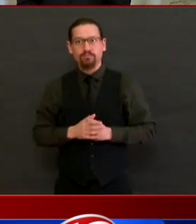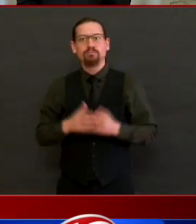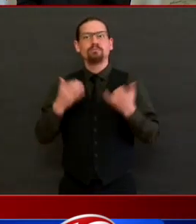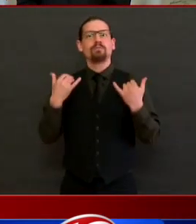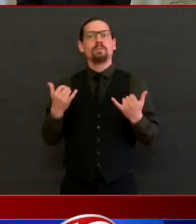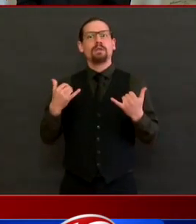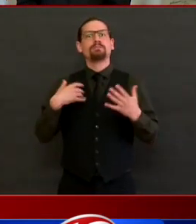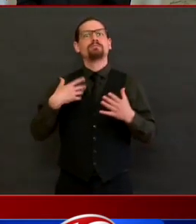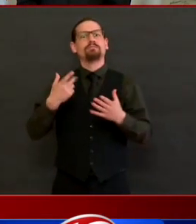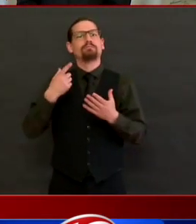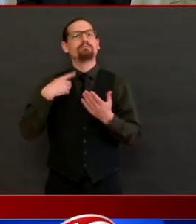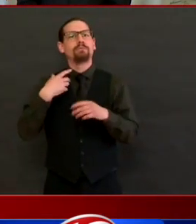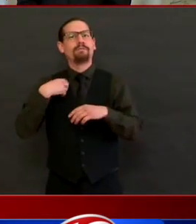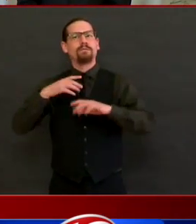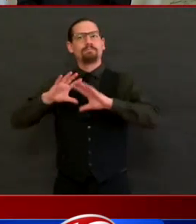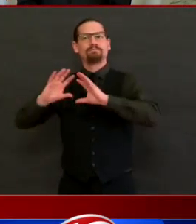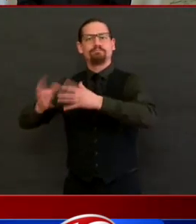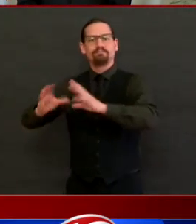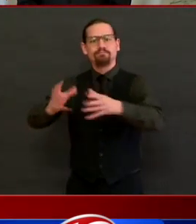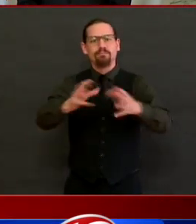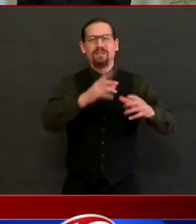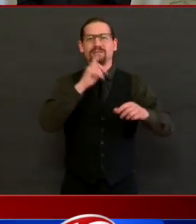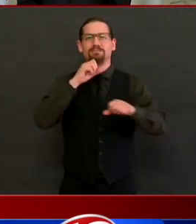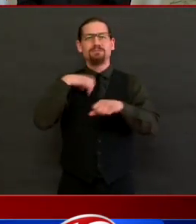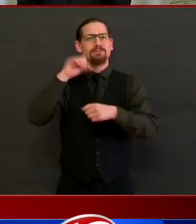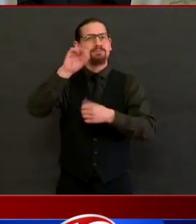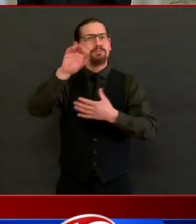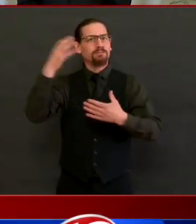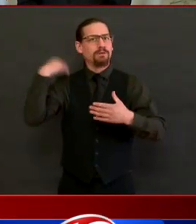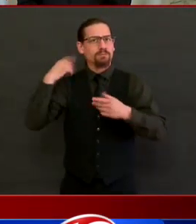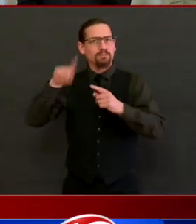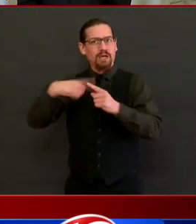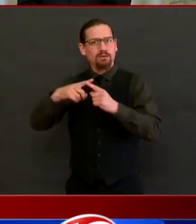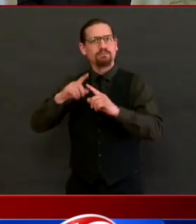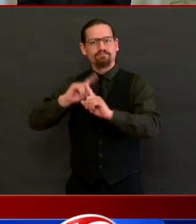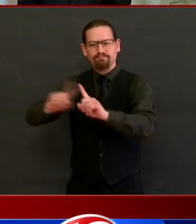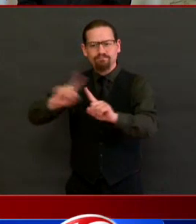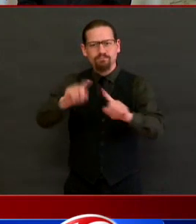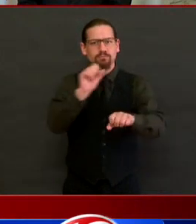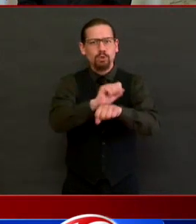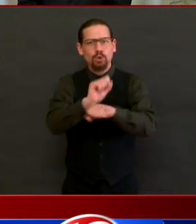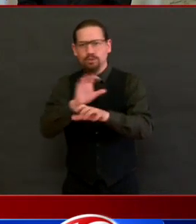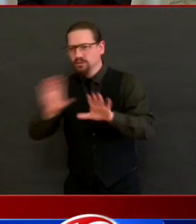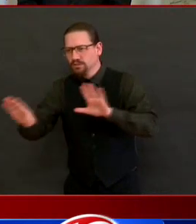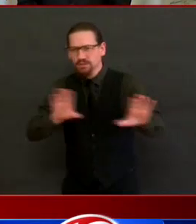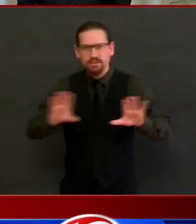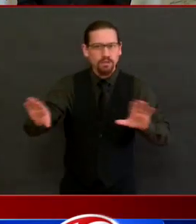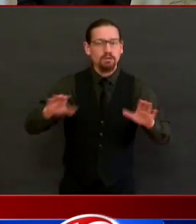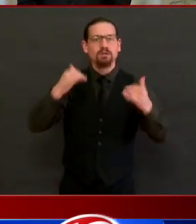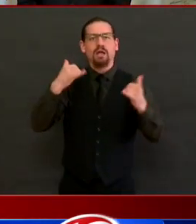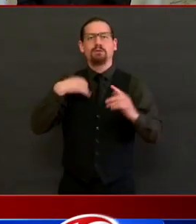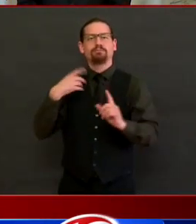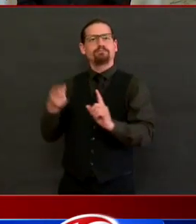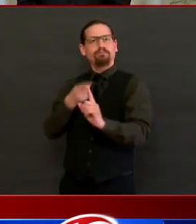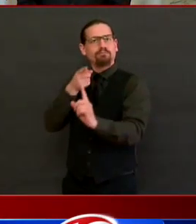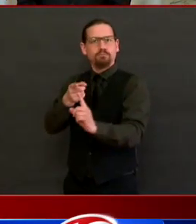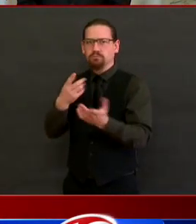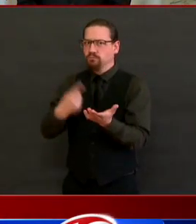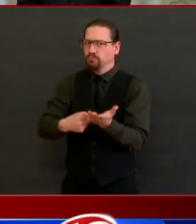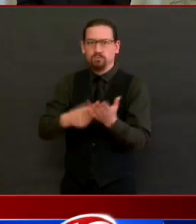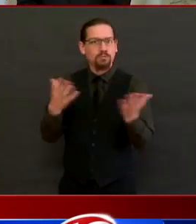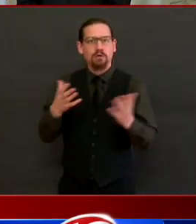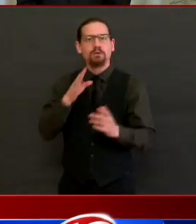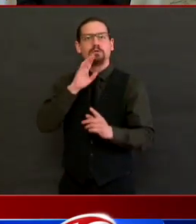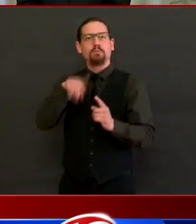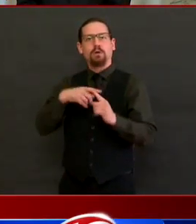and isolation. So yesterday I have gave a little bit of an update on testing, and each day